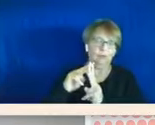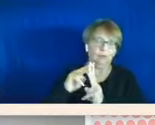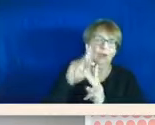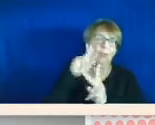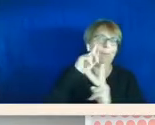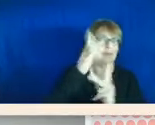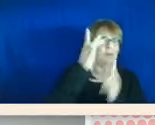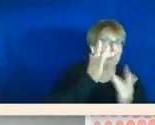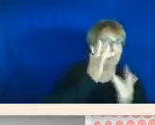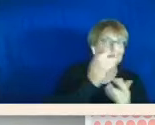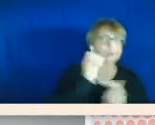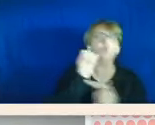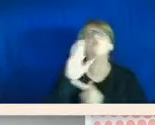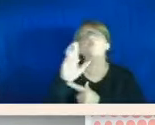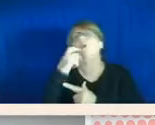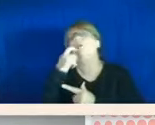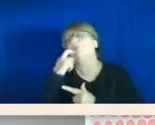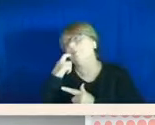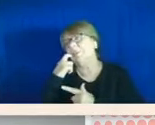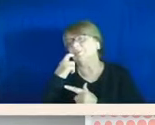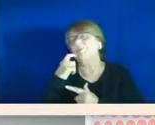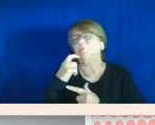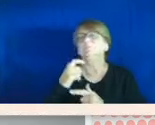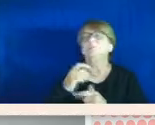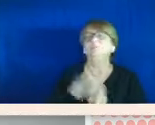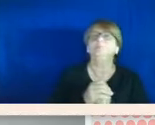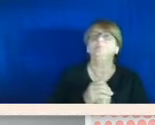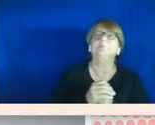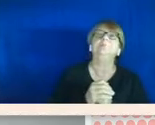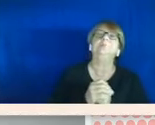a substance use disorder. Next slide, please.